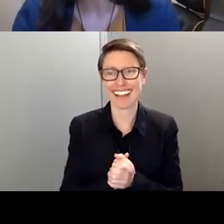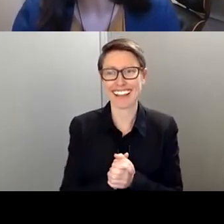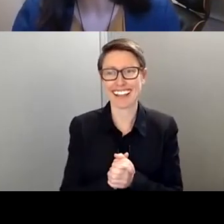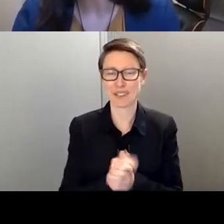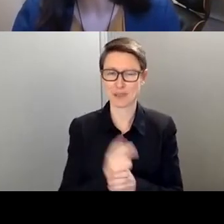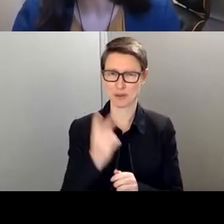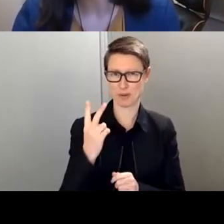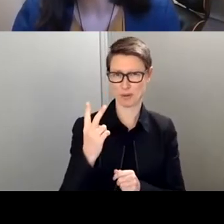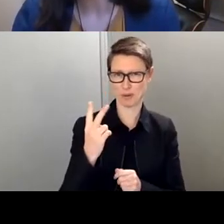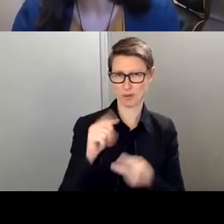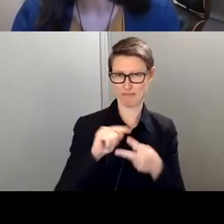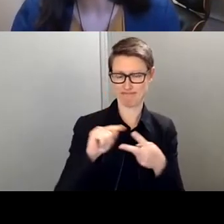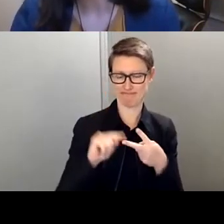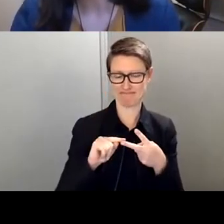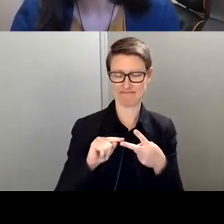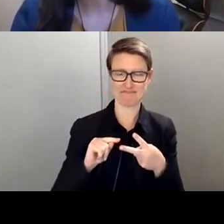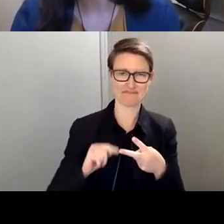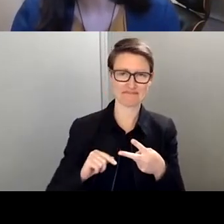two things I would say.